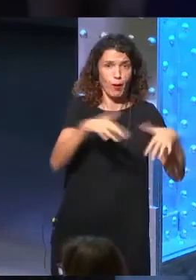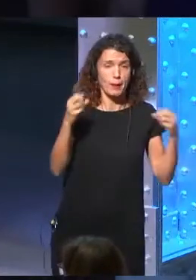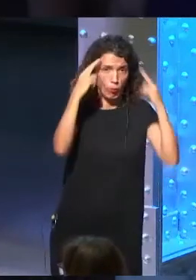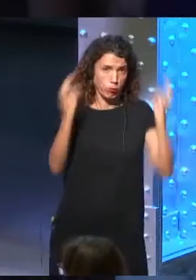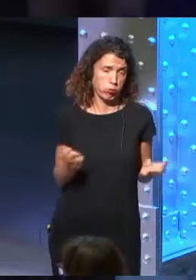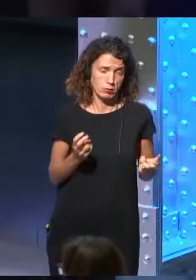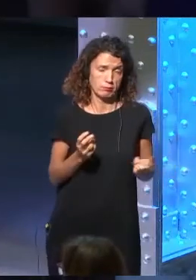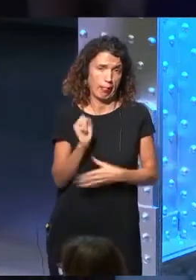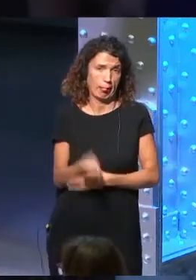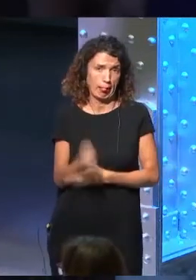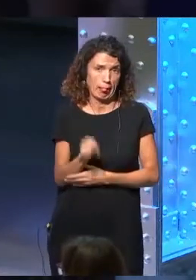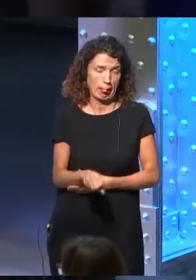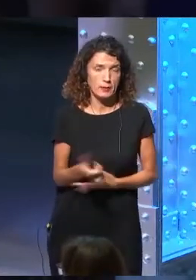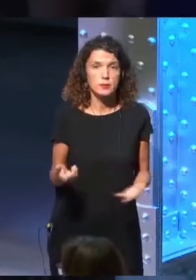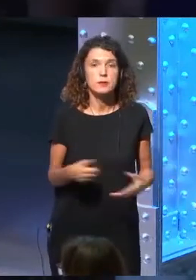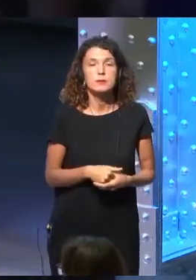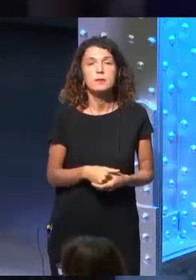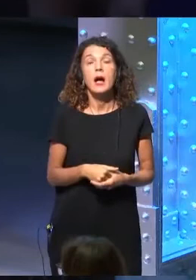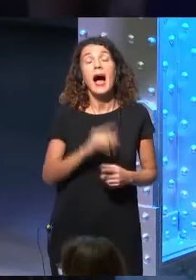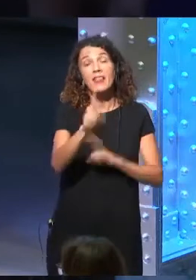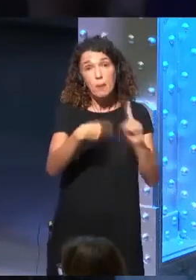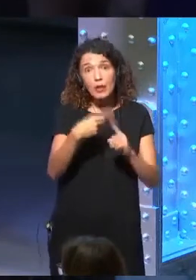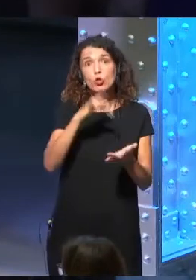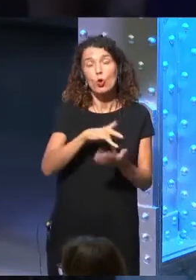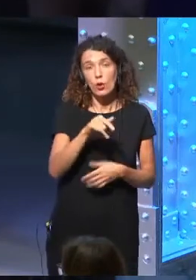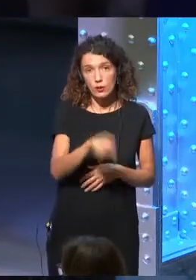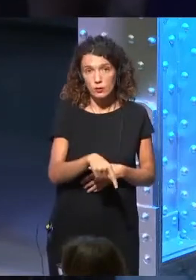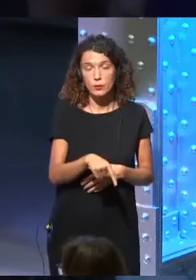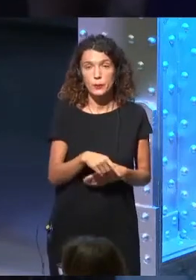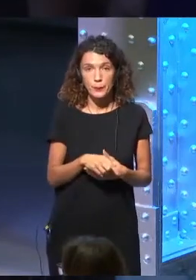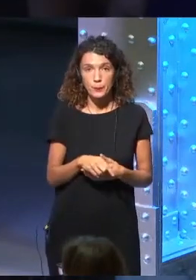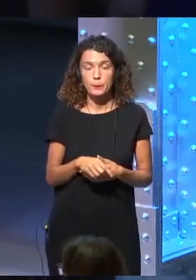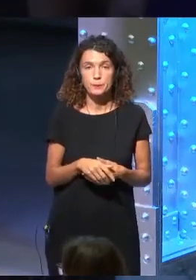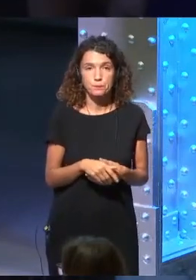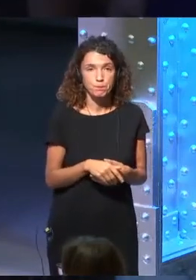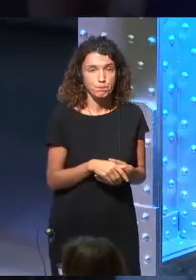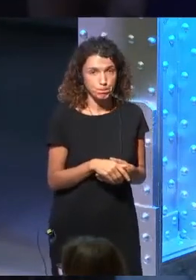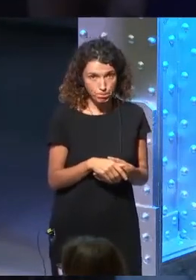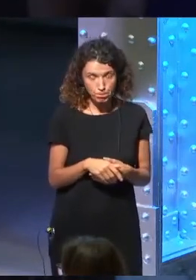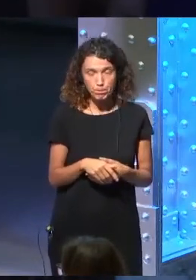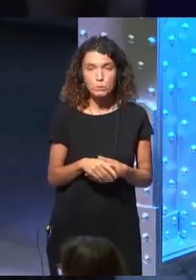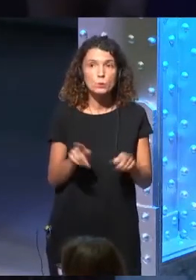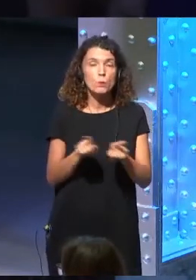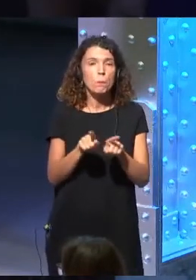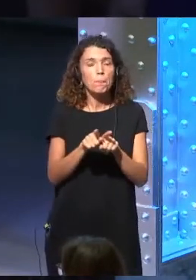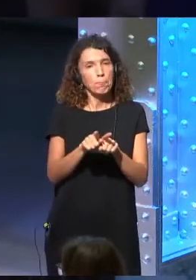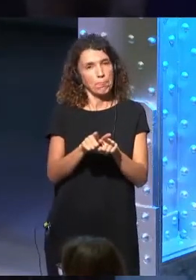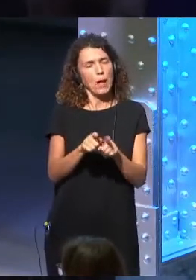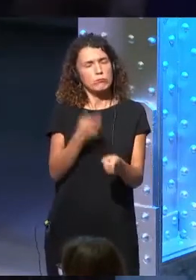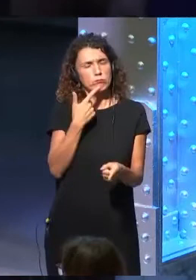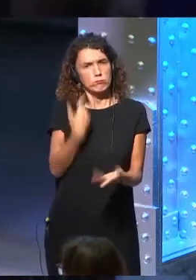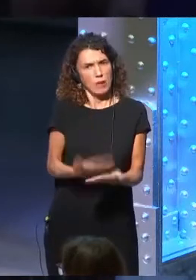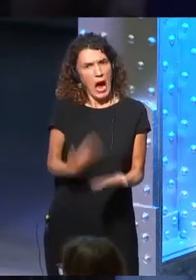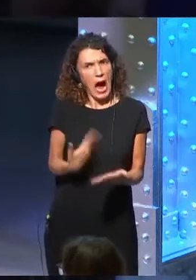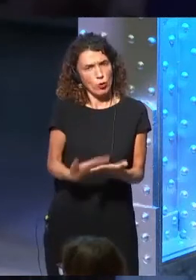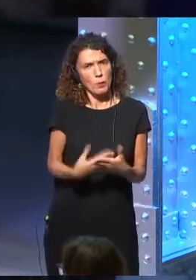There is, in fact, still a very strong strand of Western argument that claims that